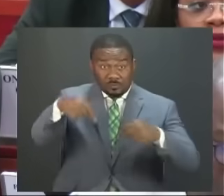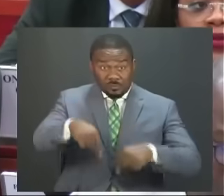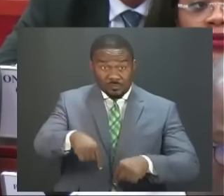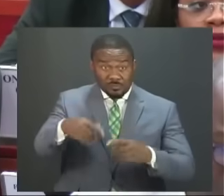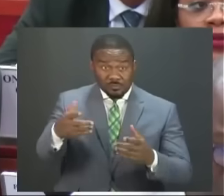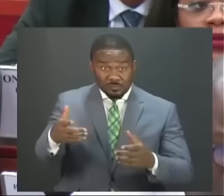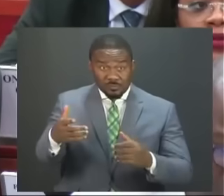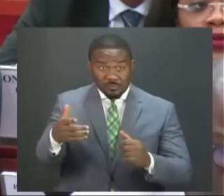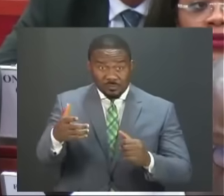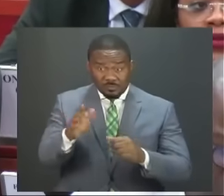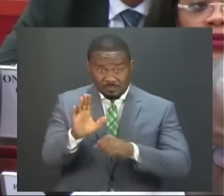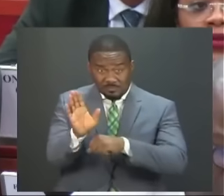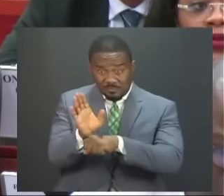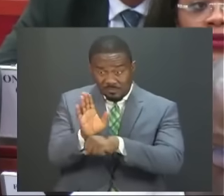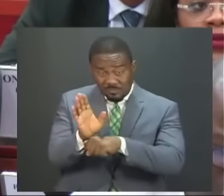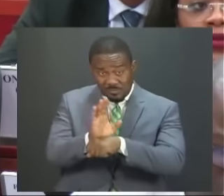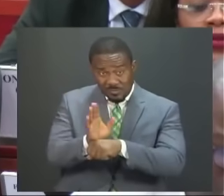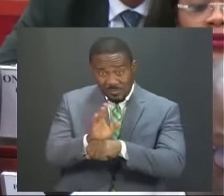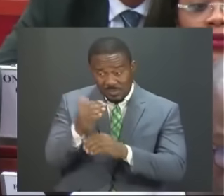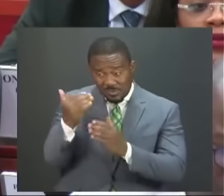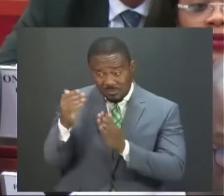just business statement for 2 hours.